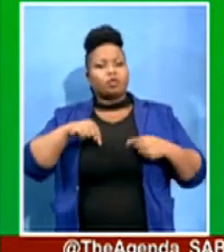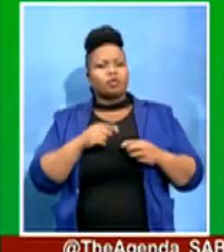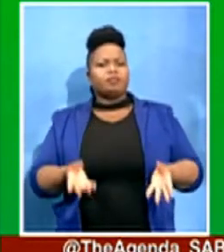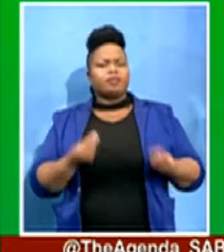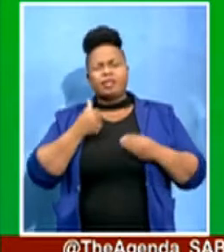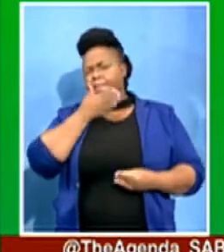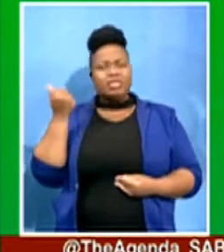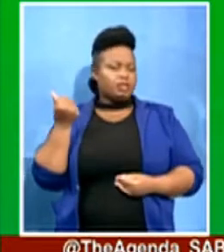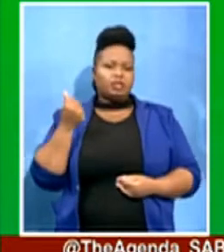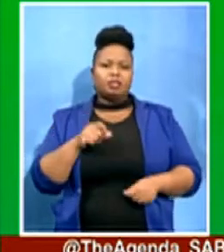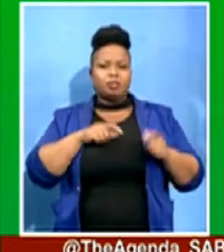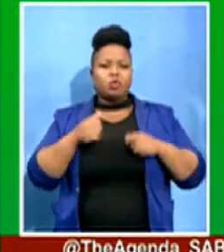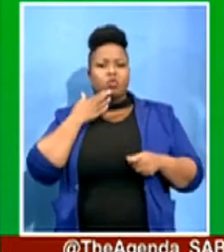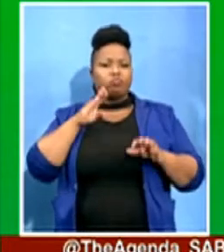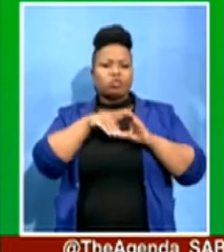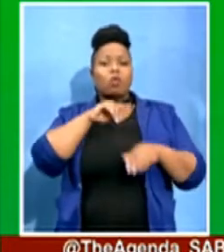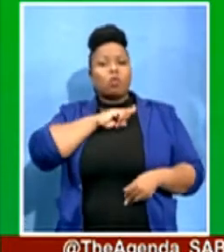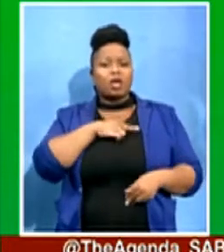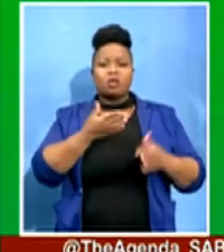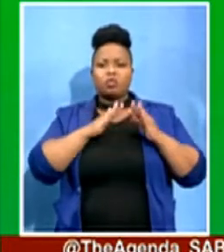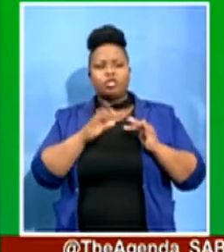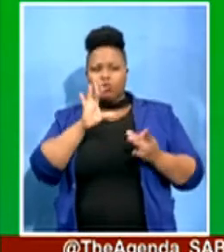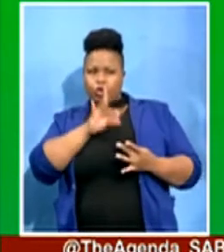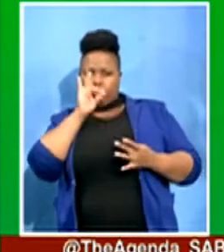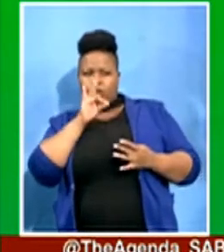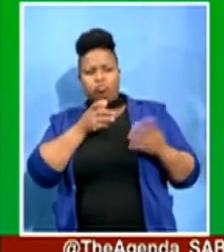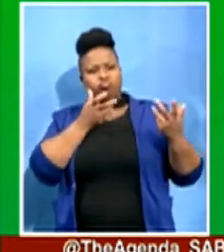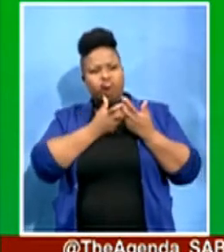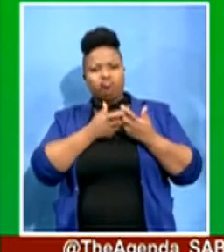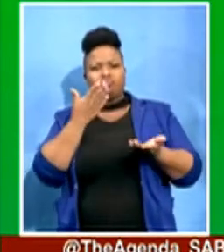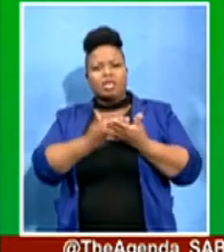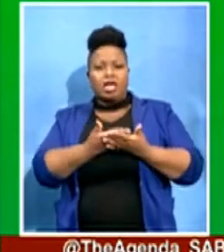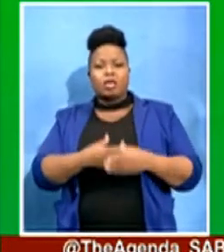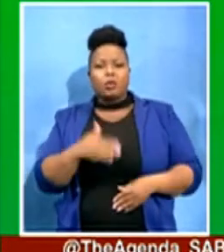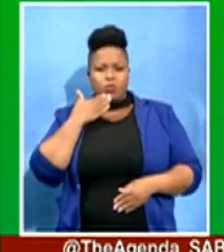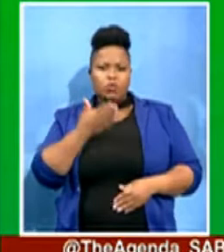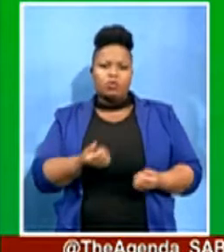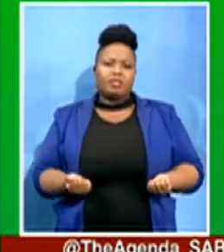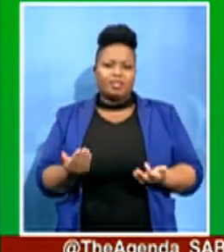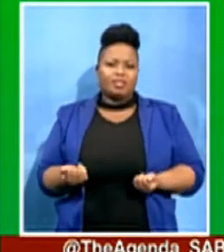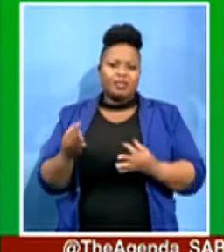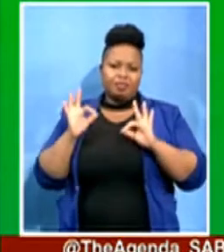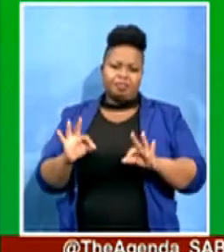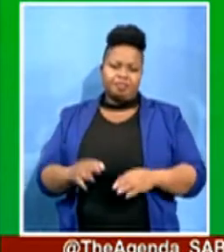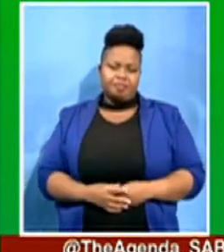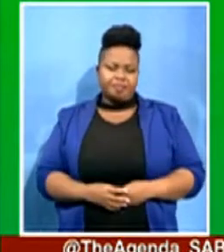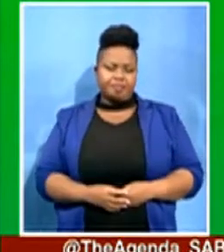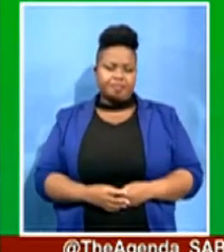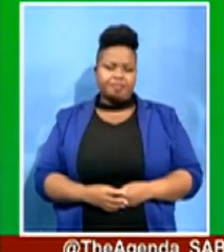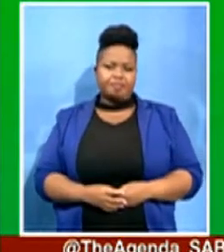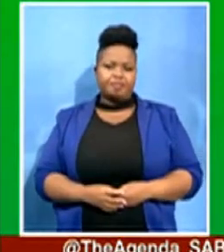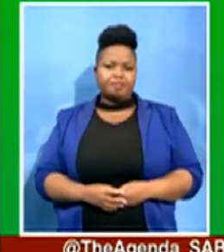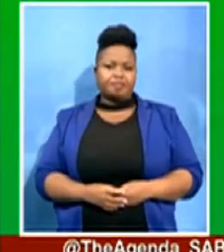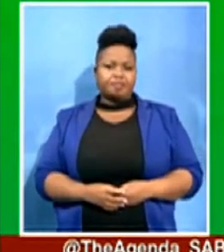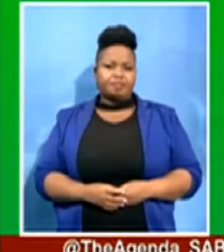communities will choose them for the right reasons, who were best to serve them. A significant part of Action